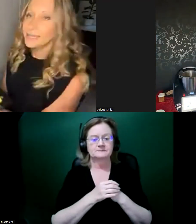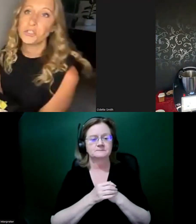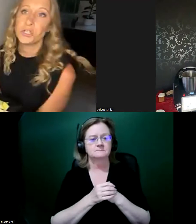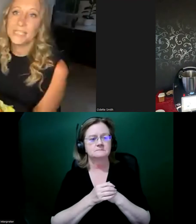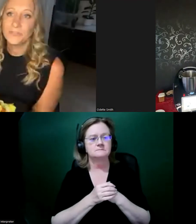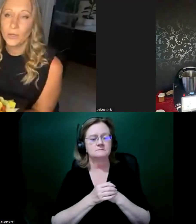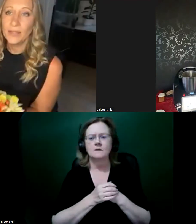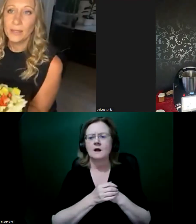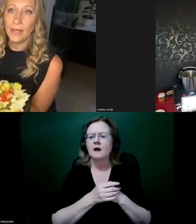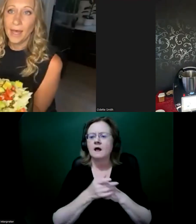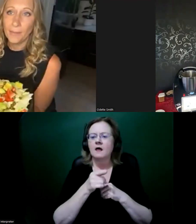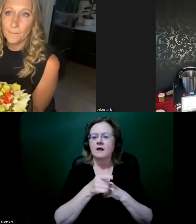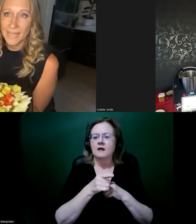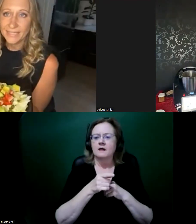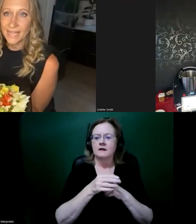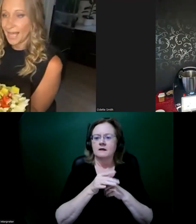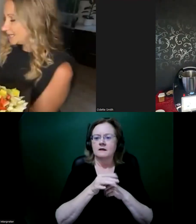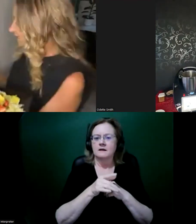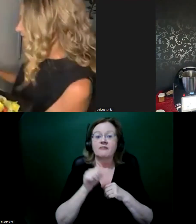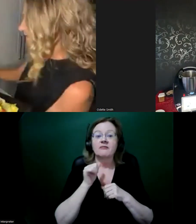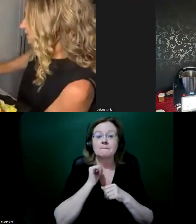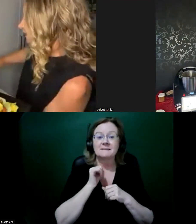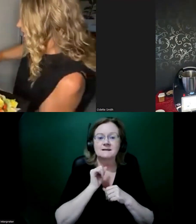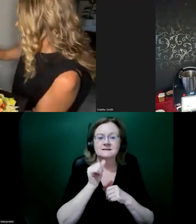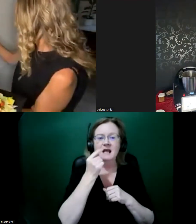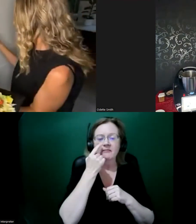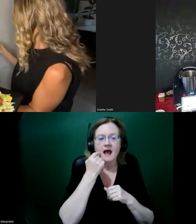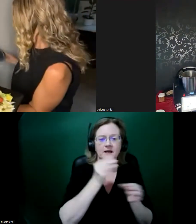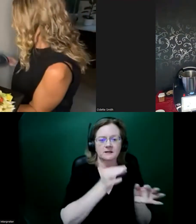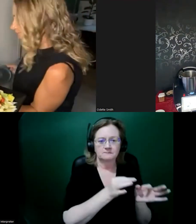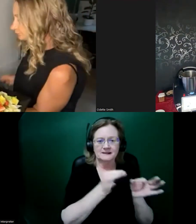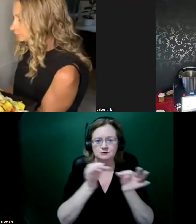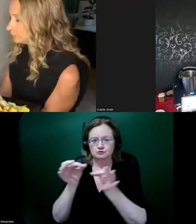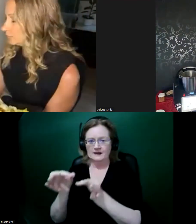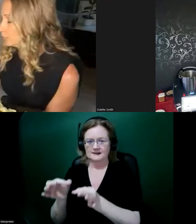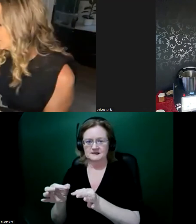we are going to transfer the meat and the onions